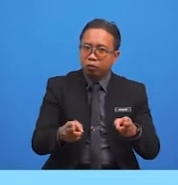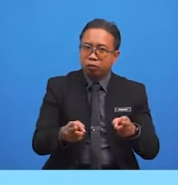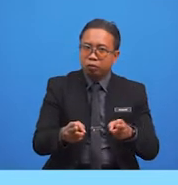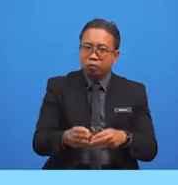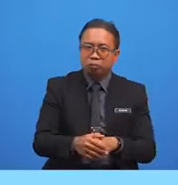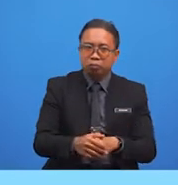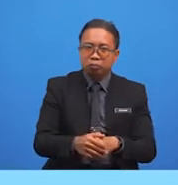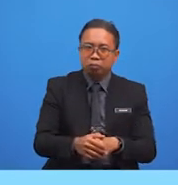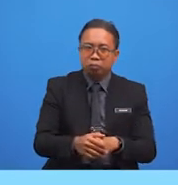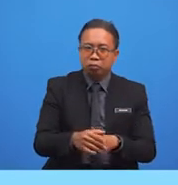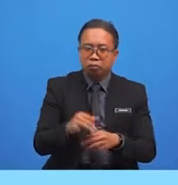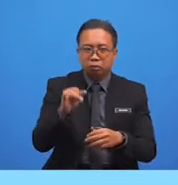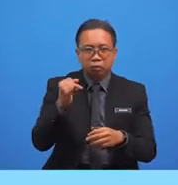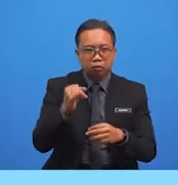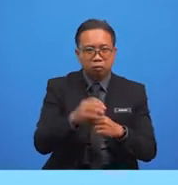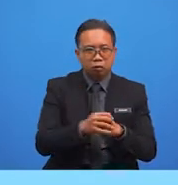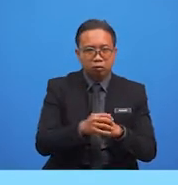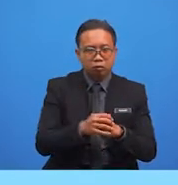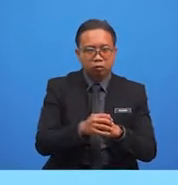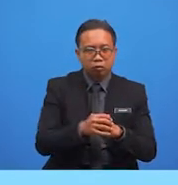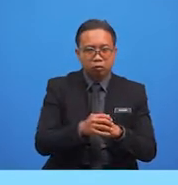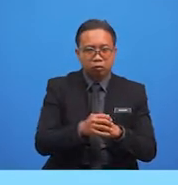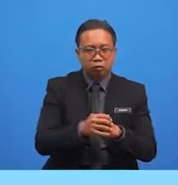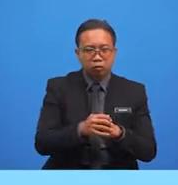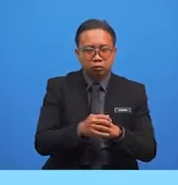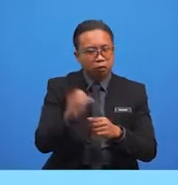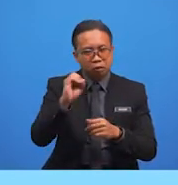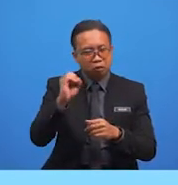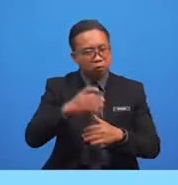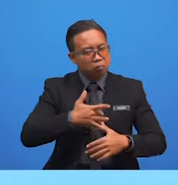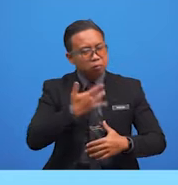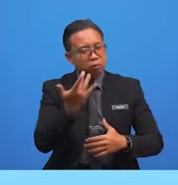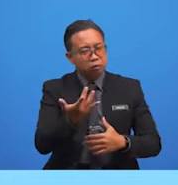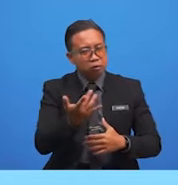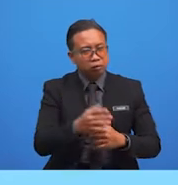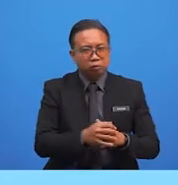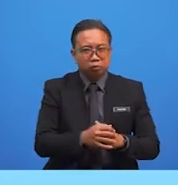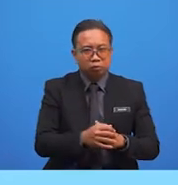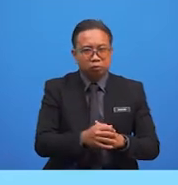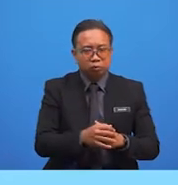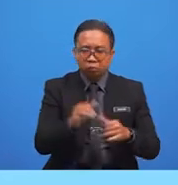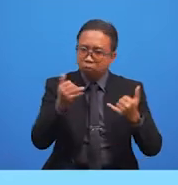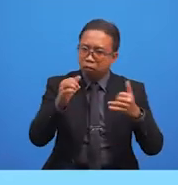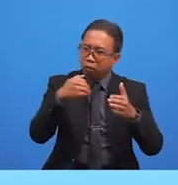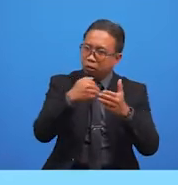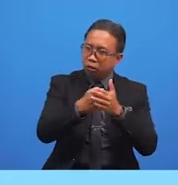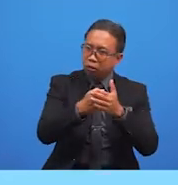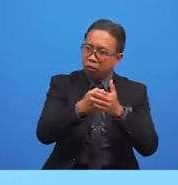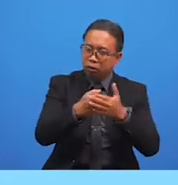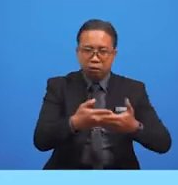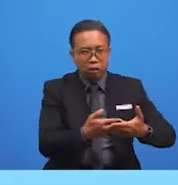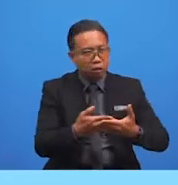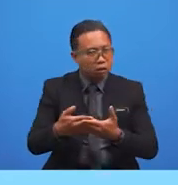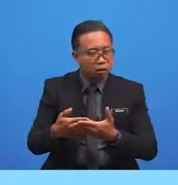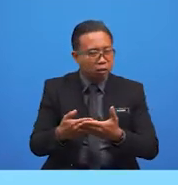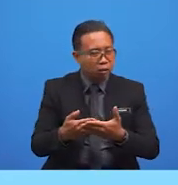potentially capable of writing poetry that evokes an emotion, playing a silly game with their children, or laughing